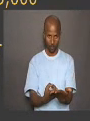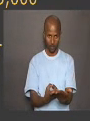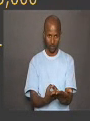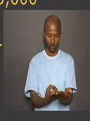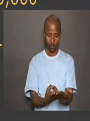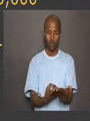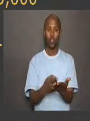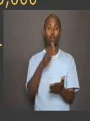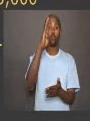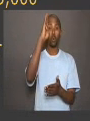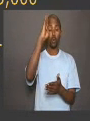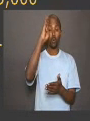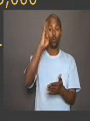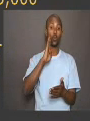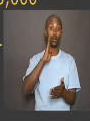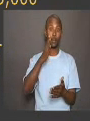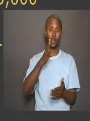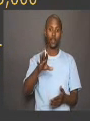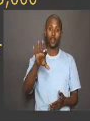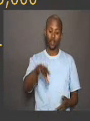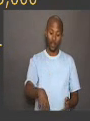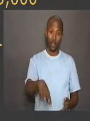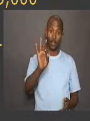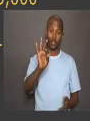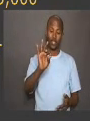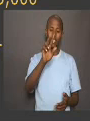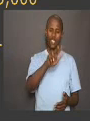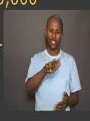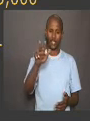Therefore, Biruk will be earning